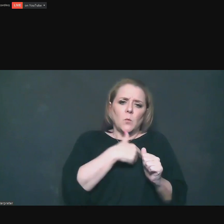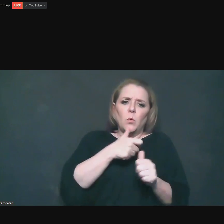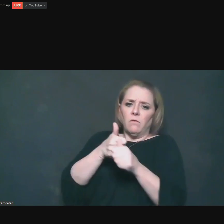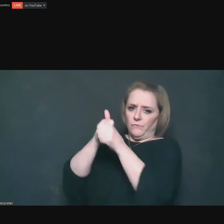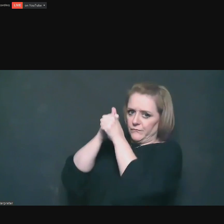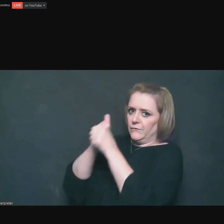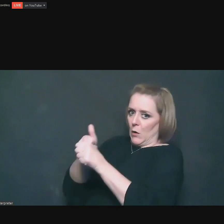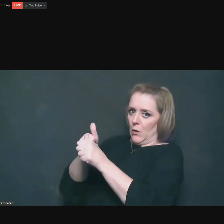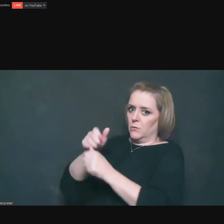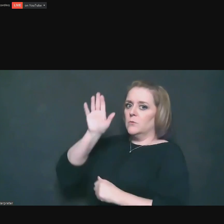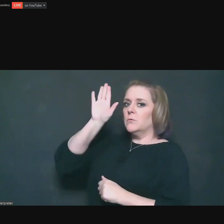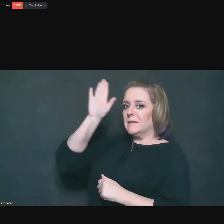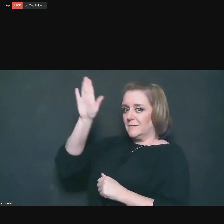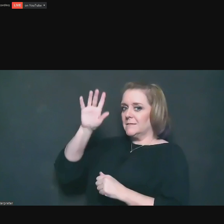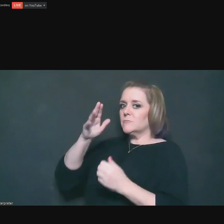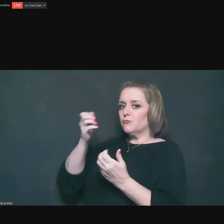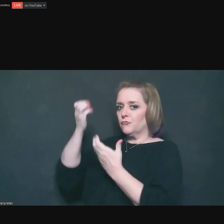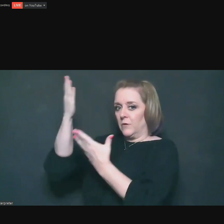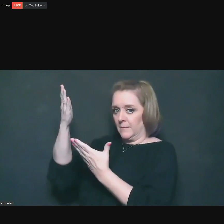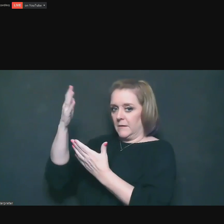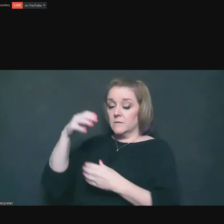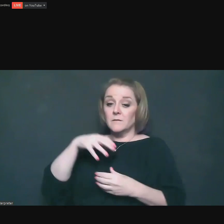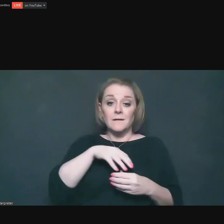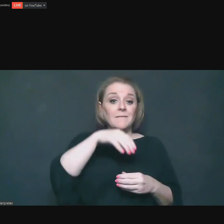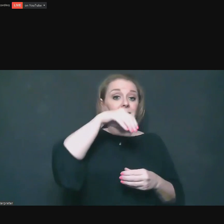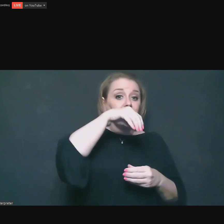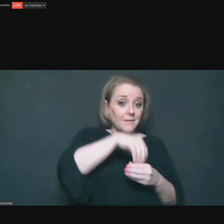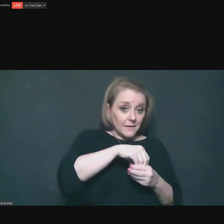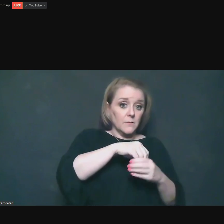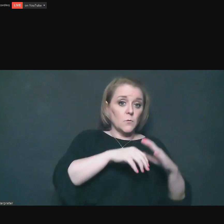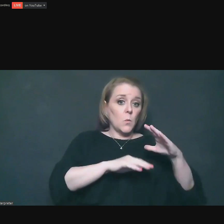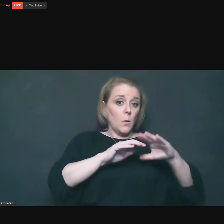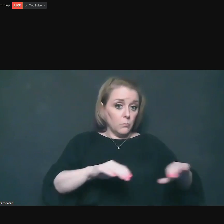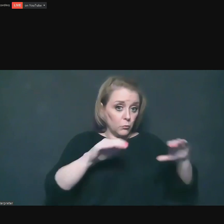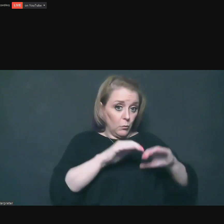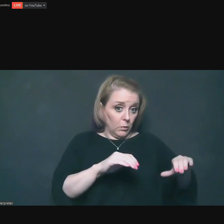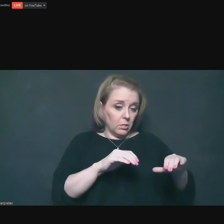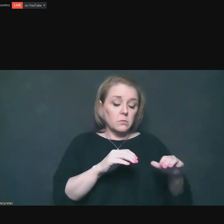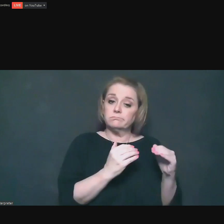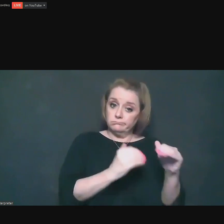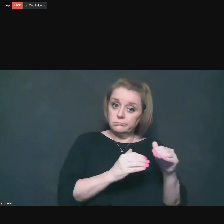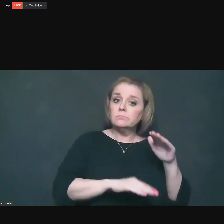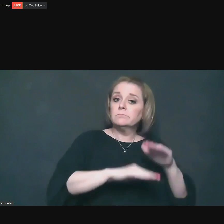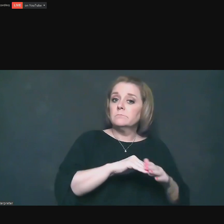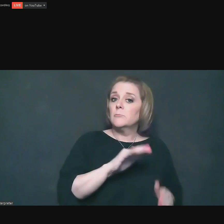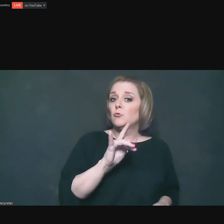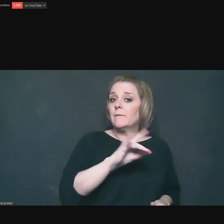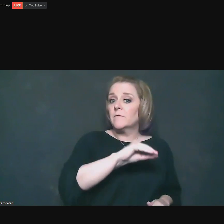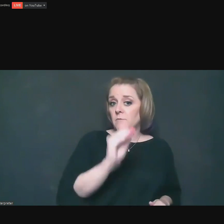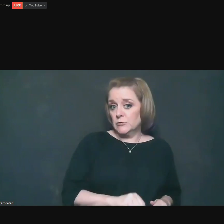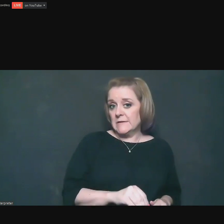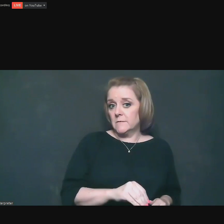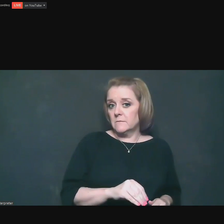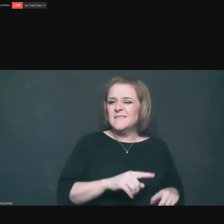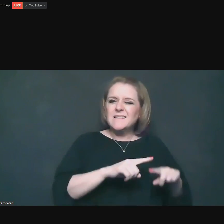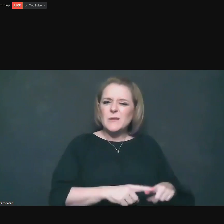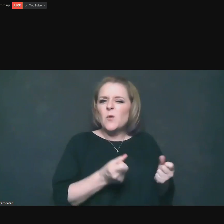his task force guidelines. For indoor pools, it's a 25% occupancy limit based off the fire marshal